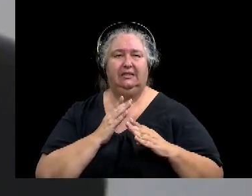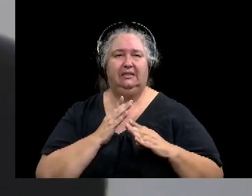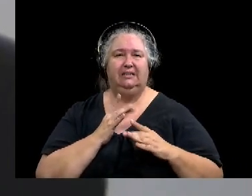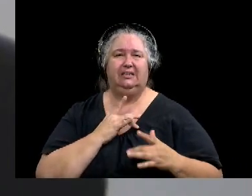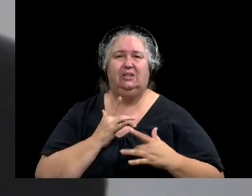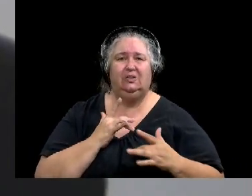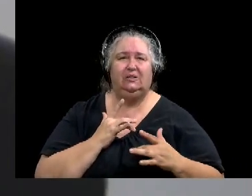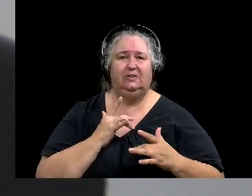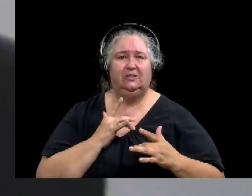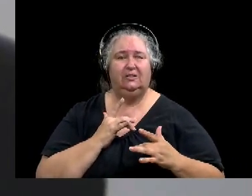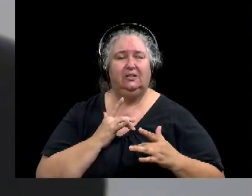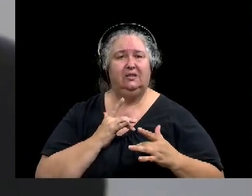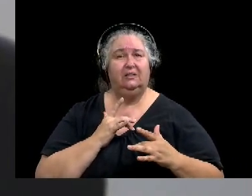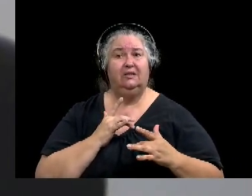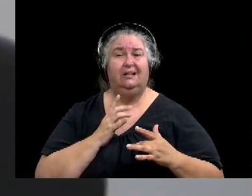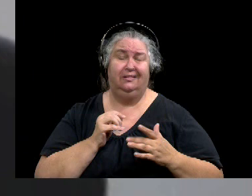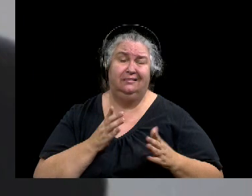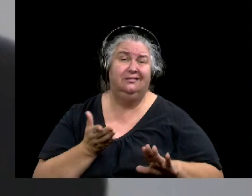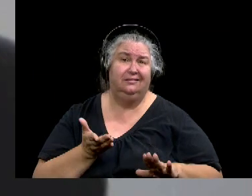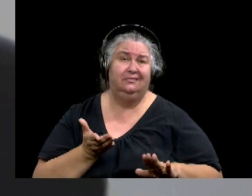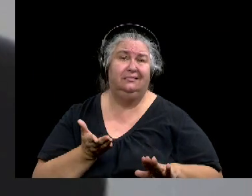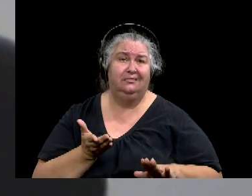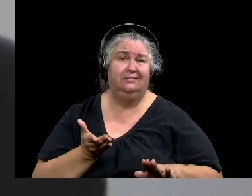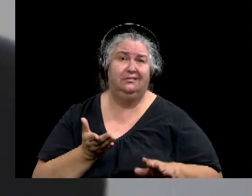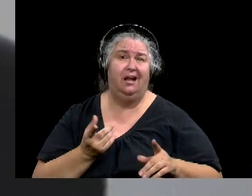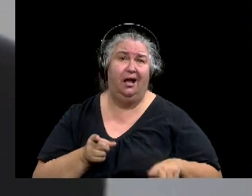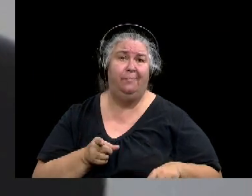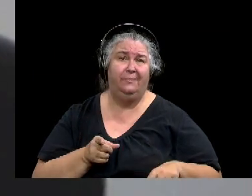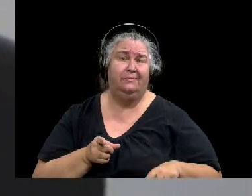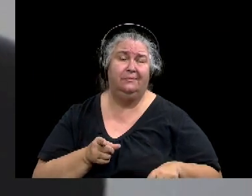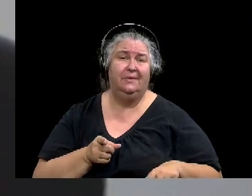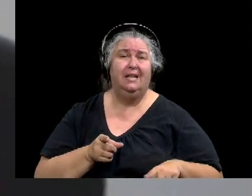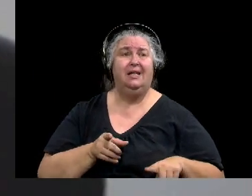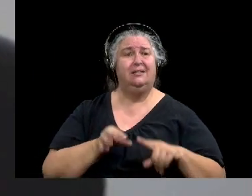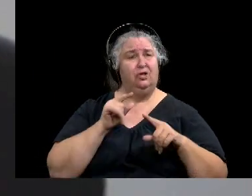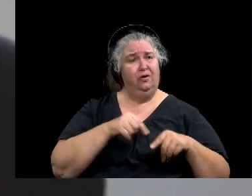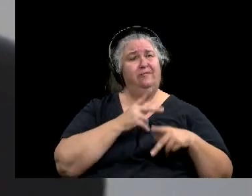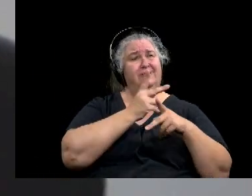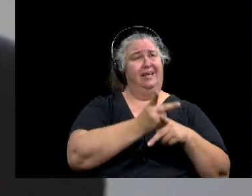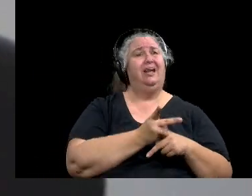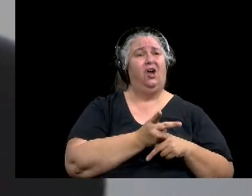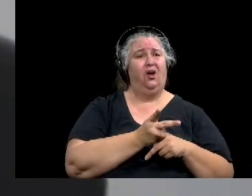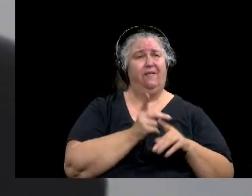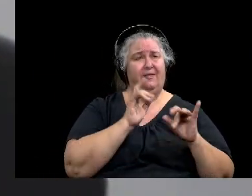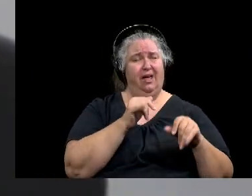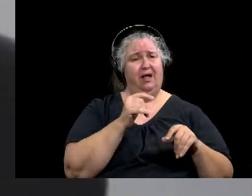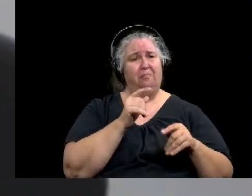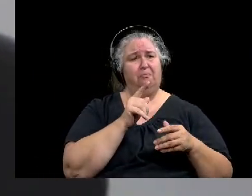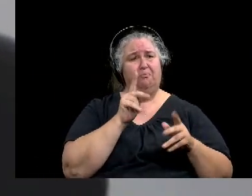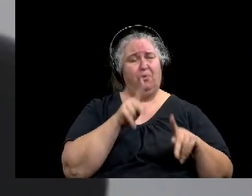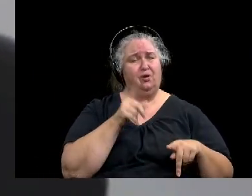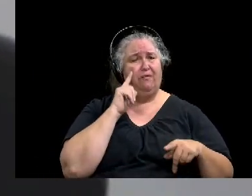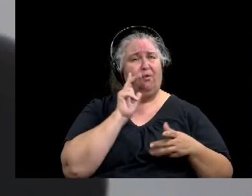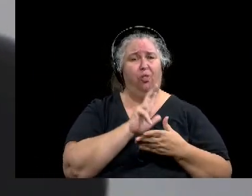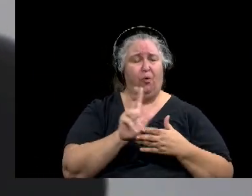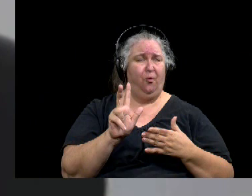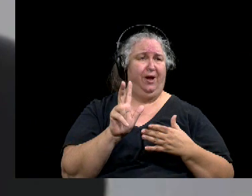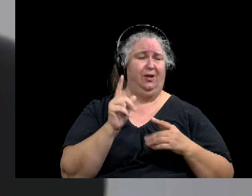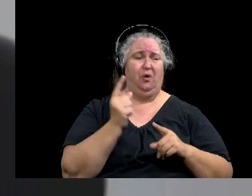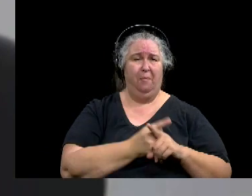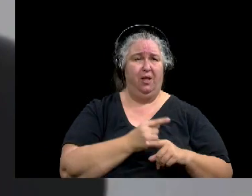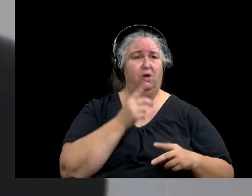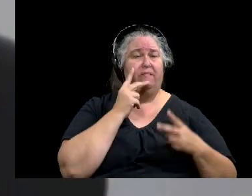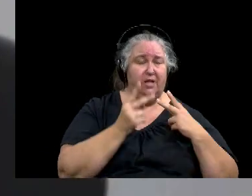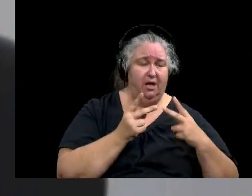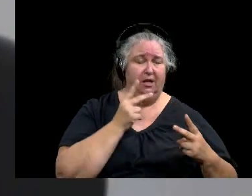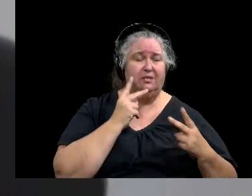concern. And then there are deaths. And especially after you've taken care of somebody for 3 weeks and you've seen them and you